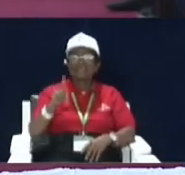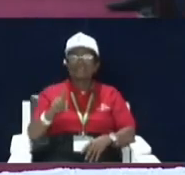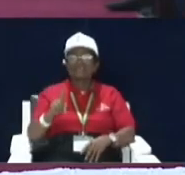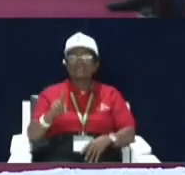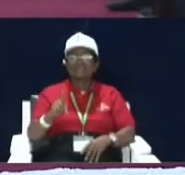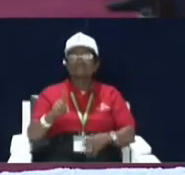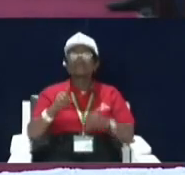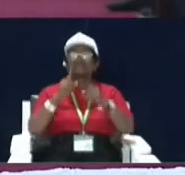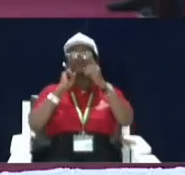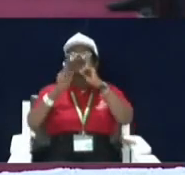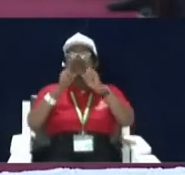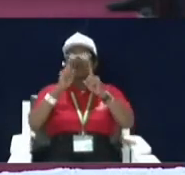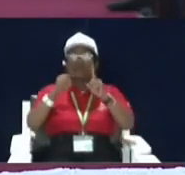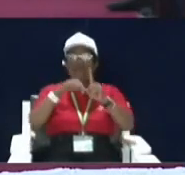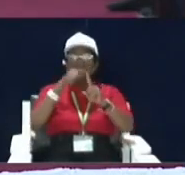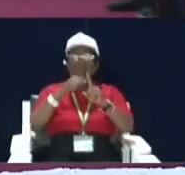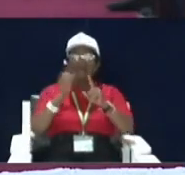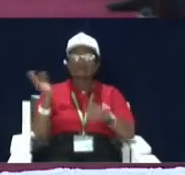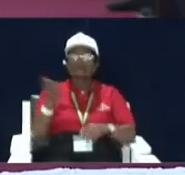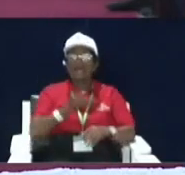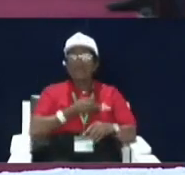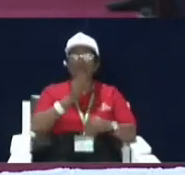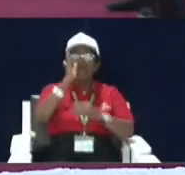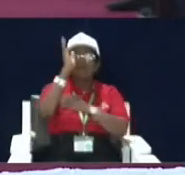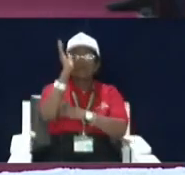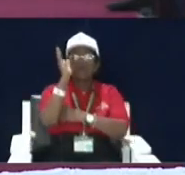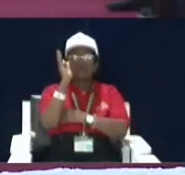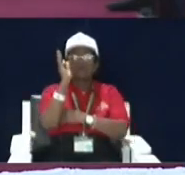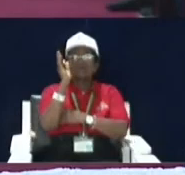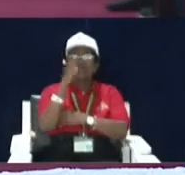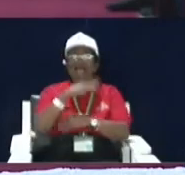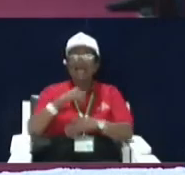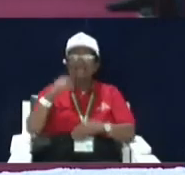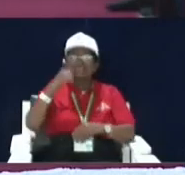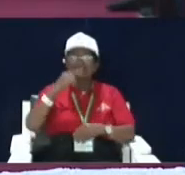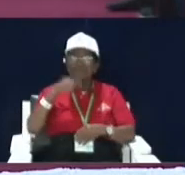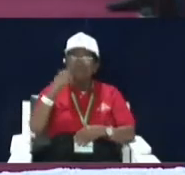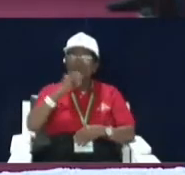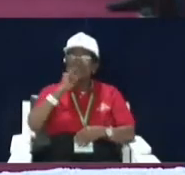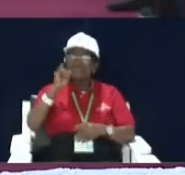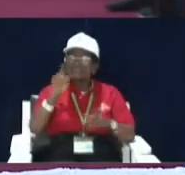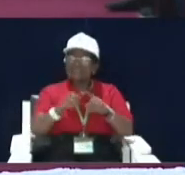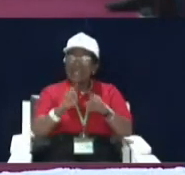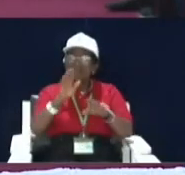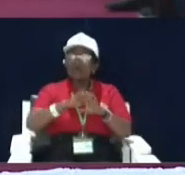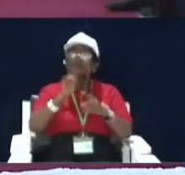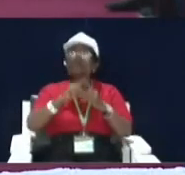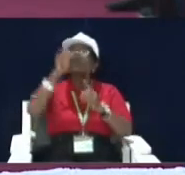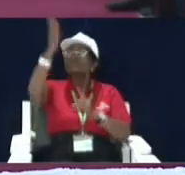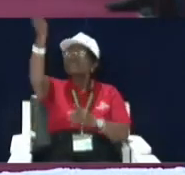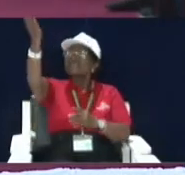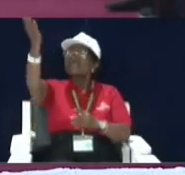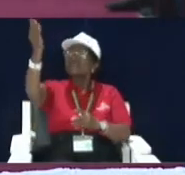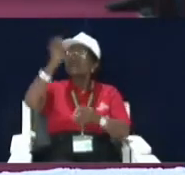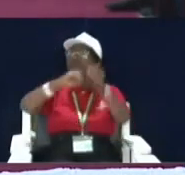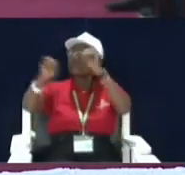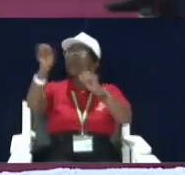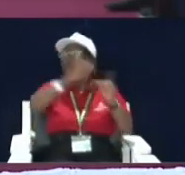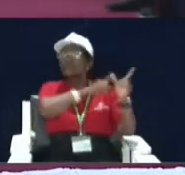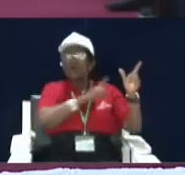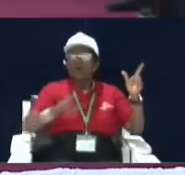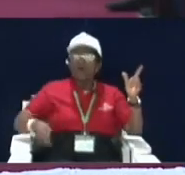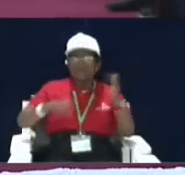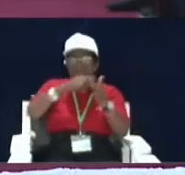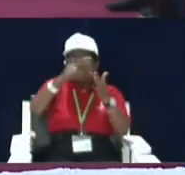is talking about our God. And he says, "Who is like unto thee, O Lord, among